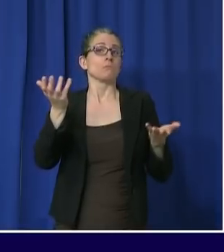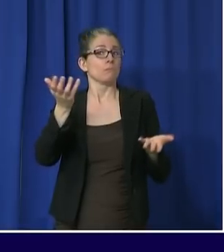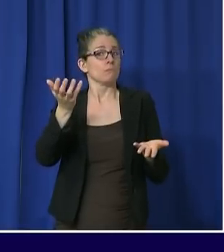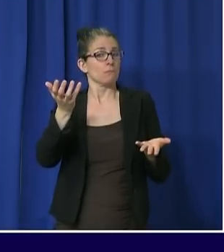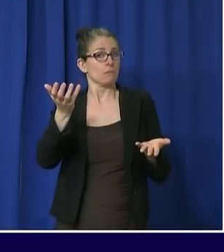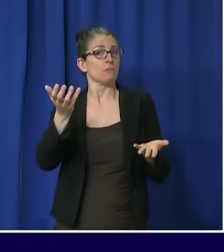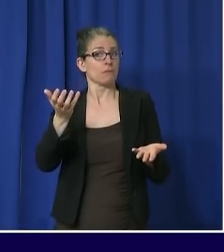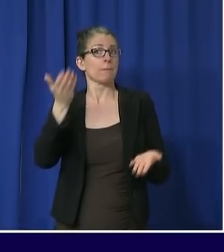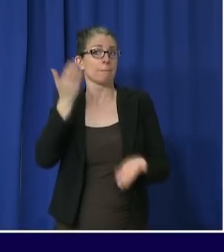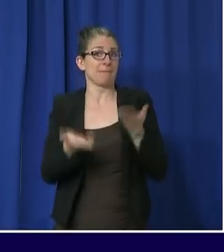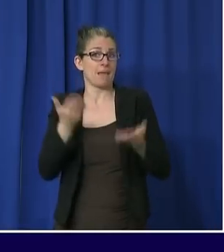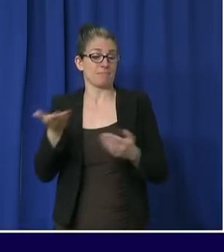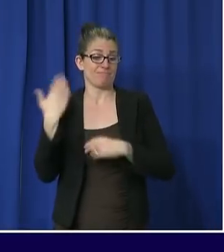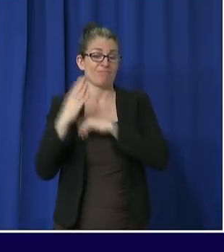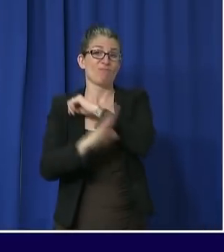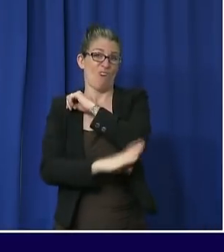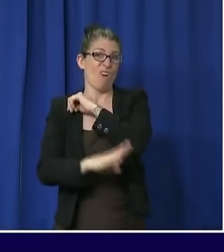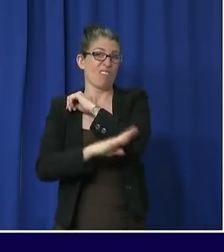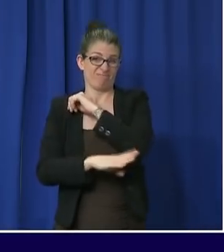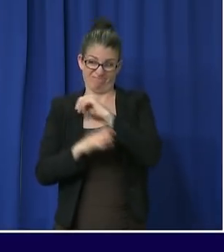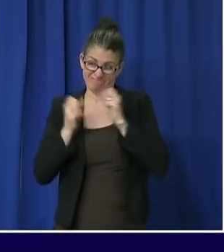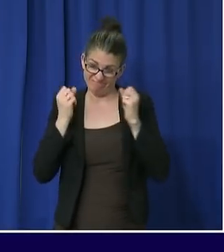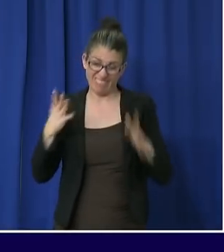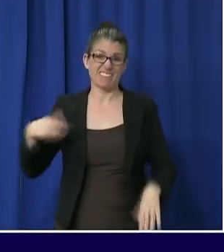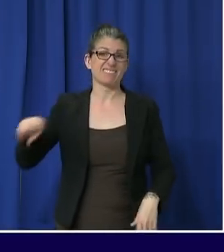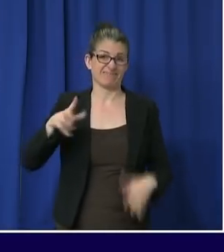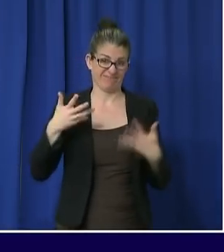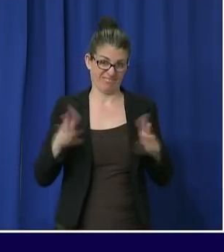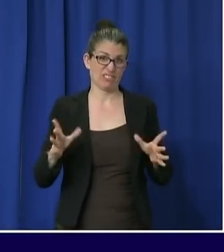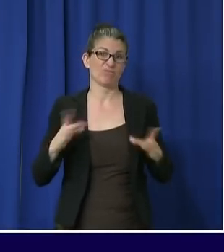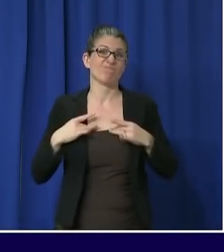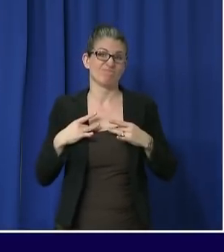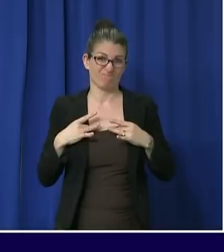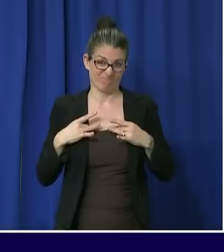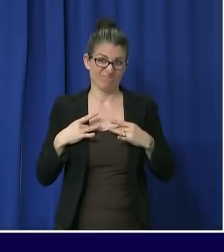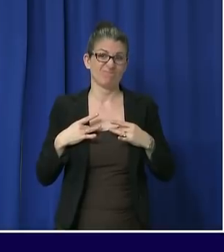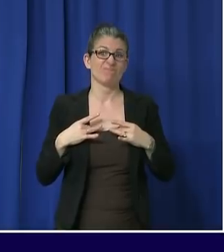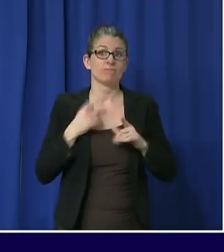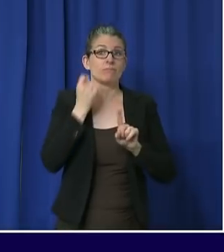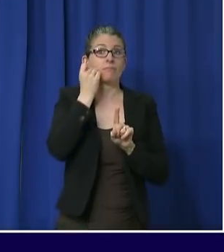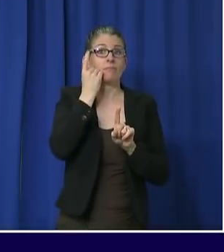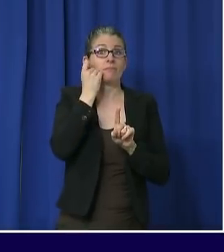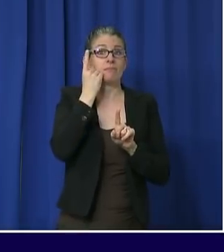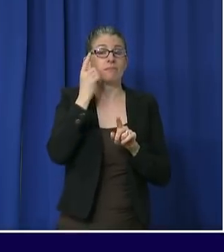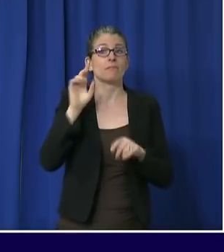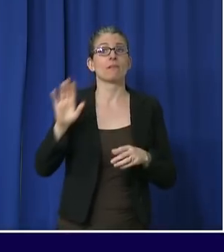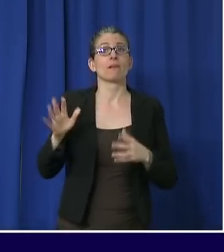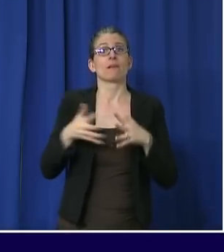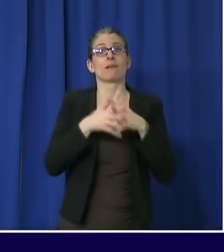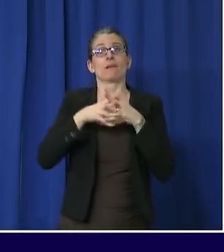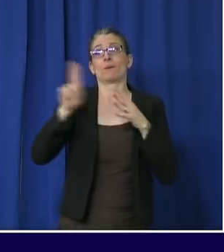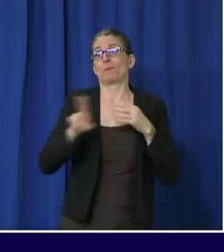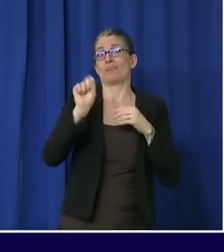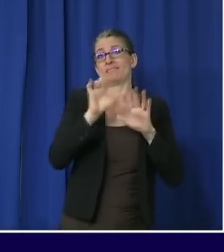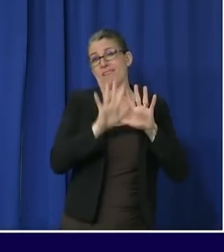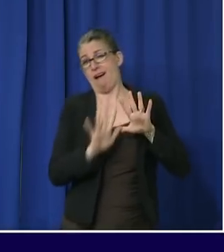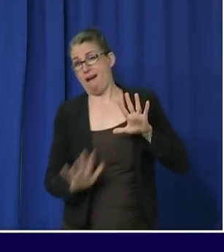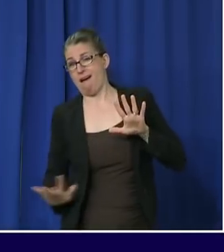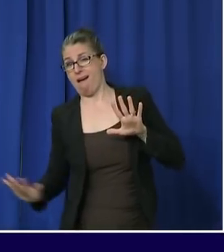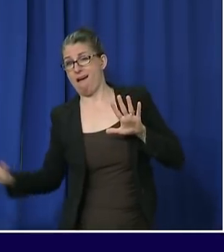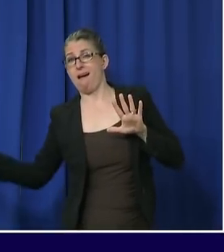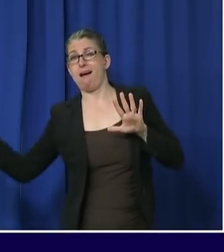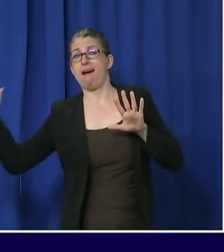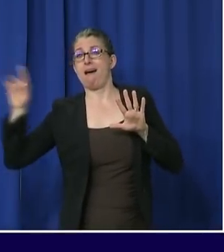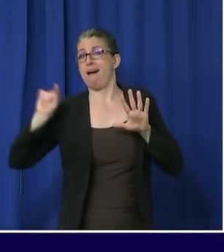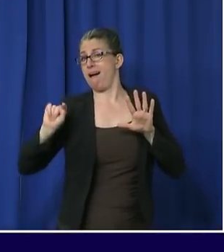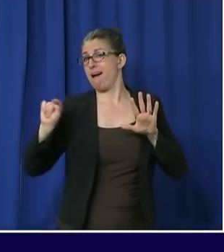year. In the state of Maine, there doesn't seem to be a suggestion that that was the case. We don't have a high number of